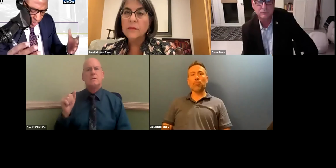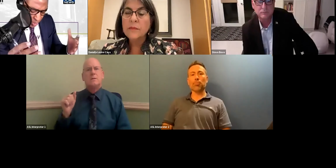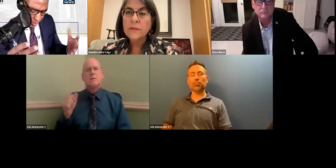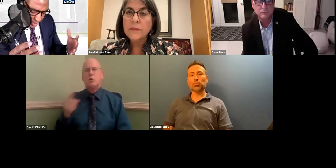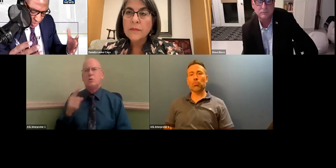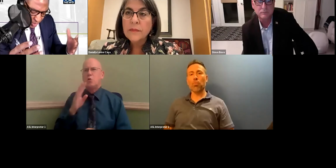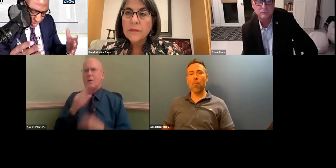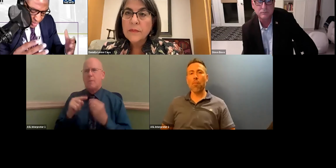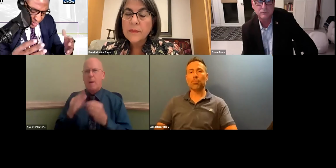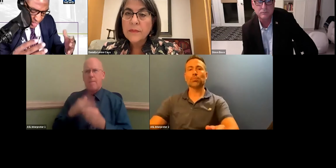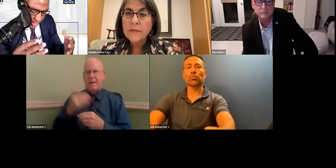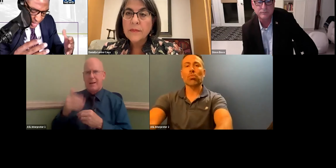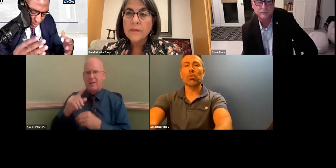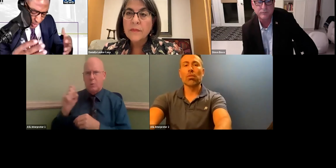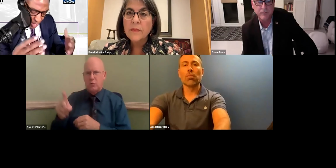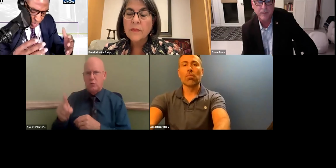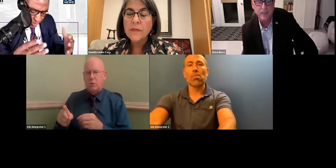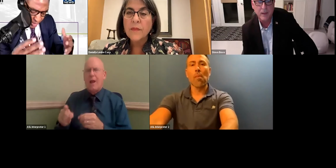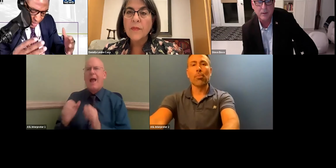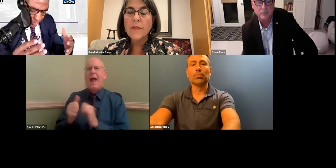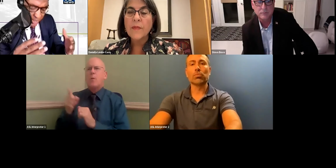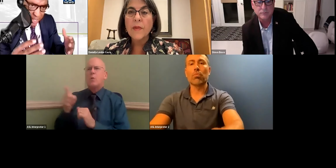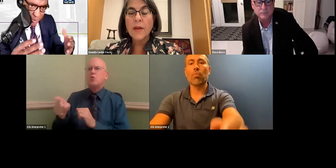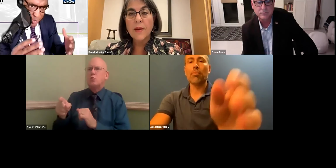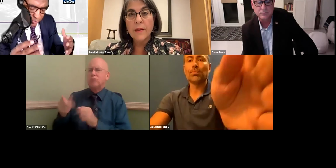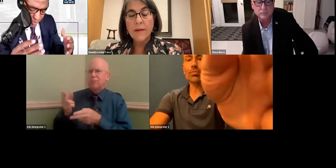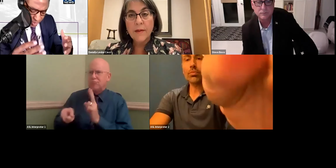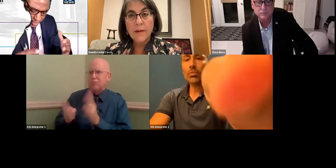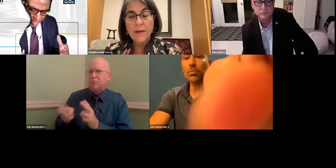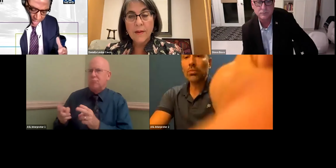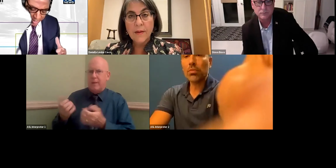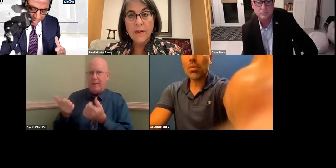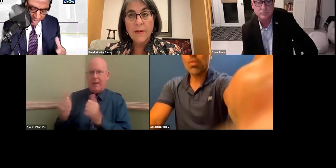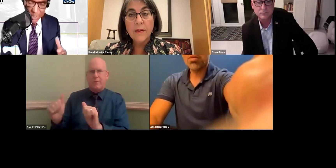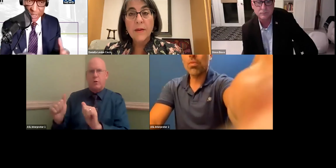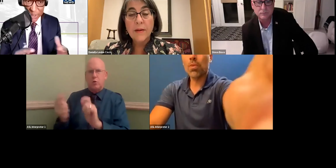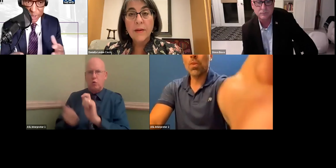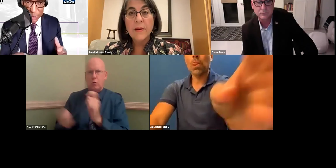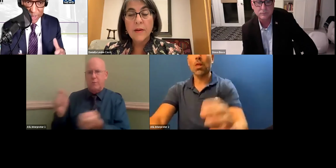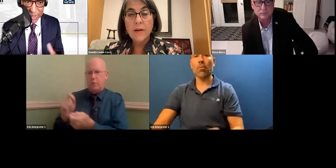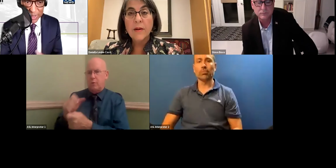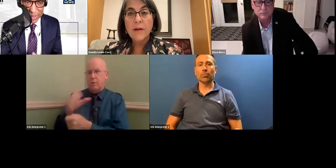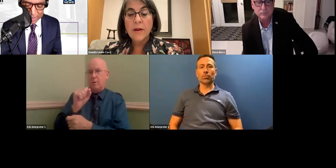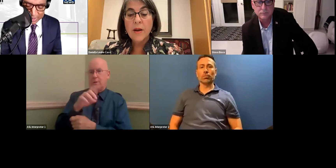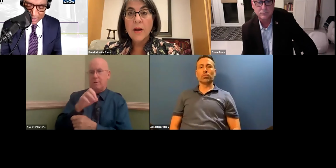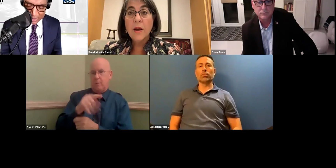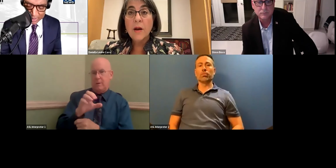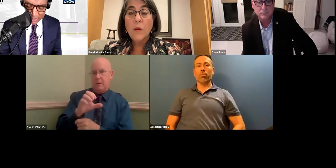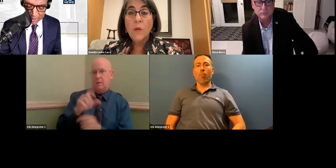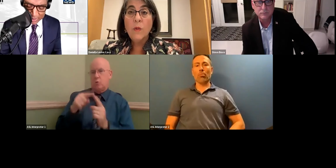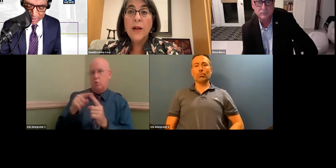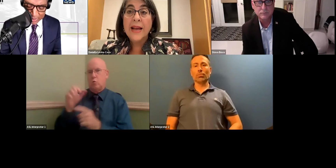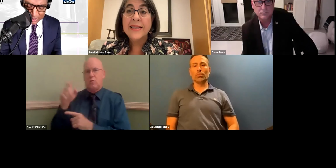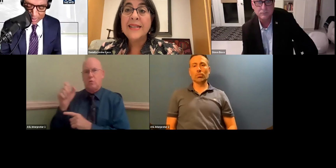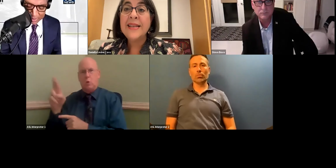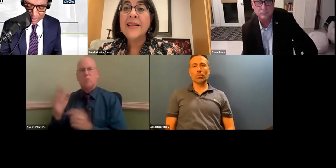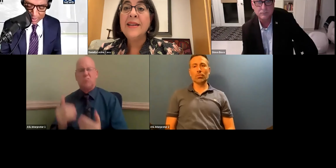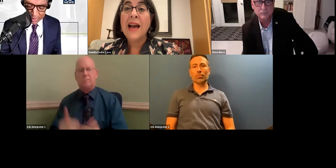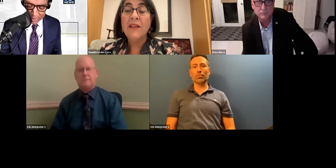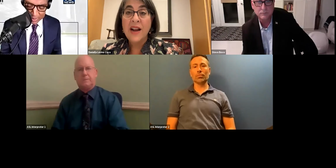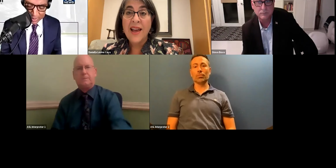of touched on my next question is, how would you accelerate the effort to convert septic to sewer? Well, as